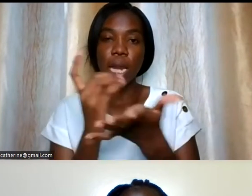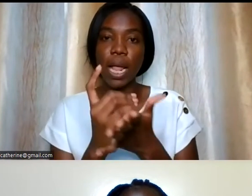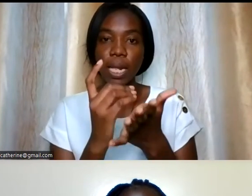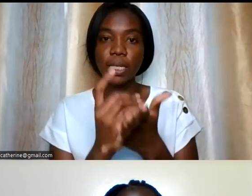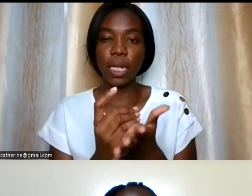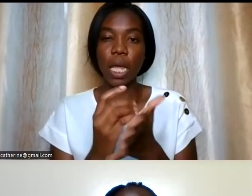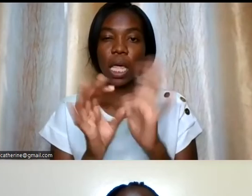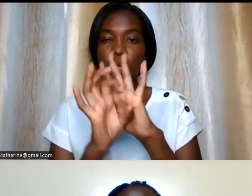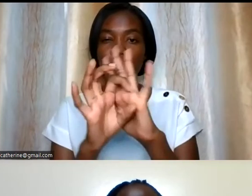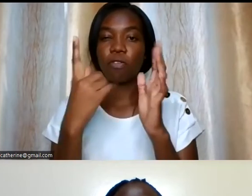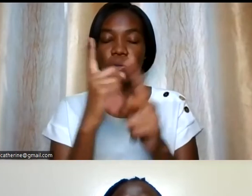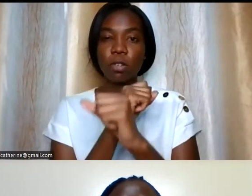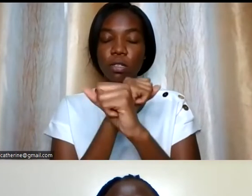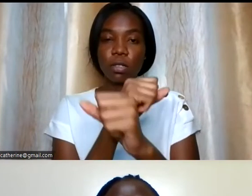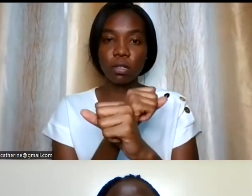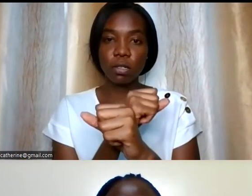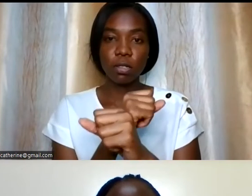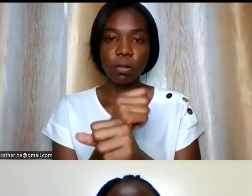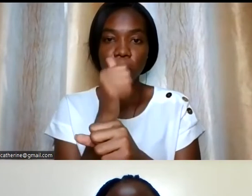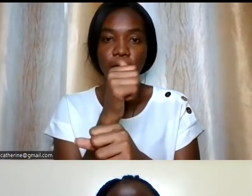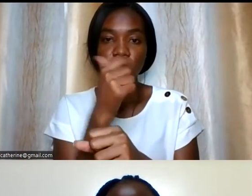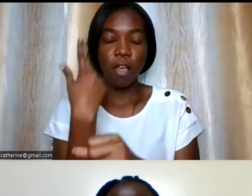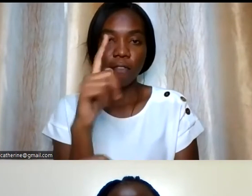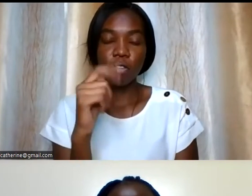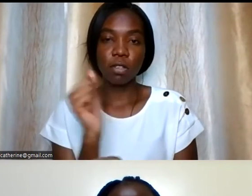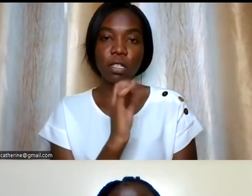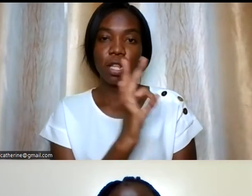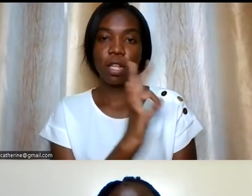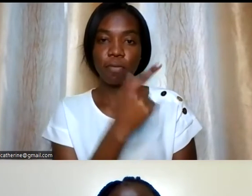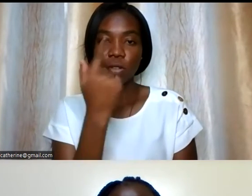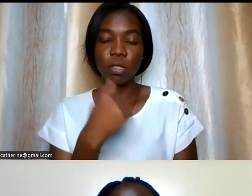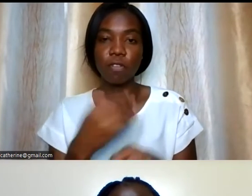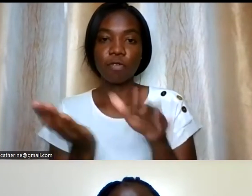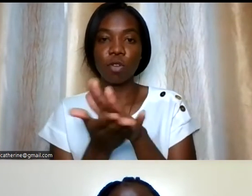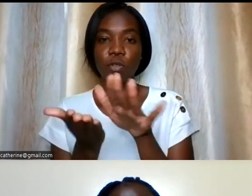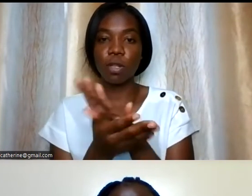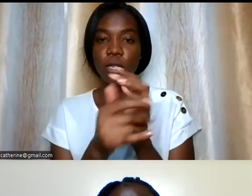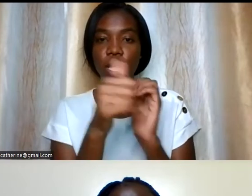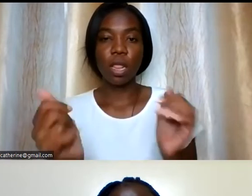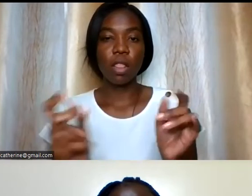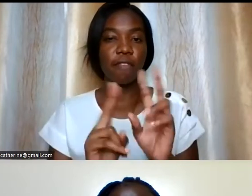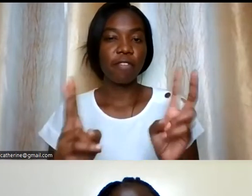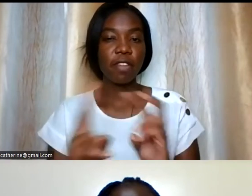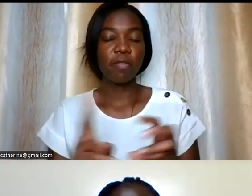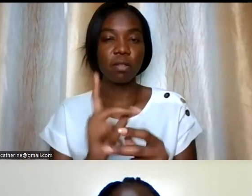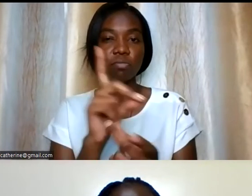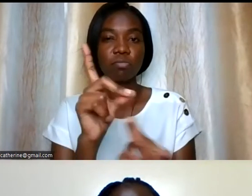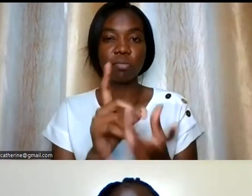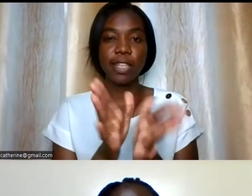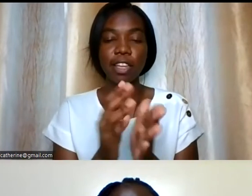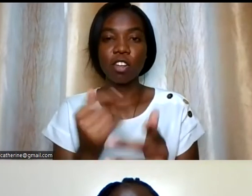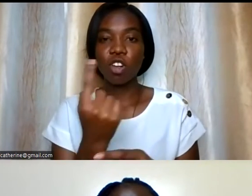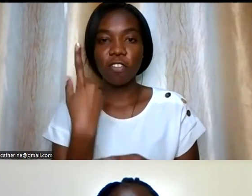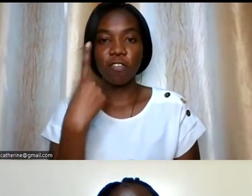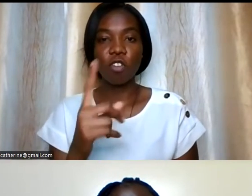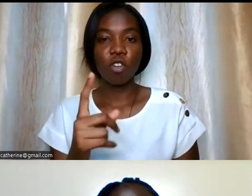the privacy of staff. There are certain documents that are really very classified, and it's only for the